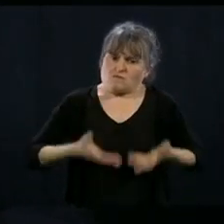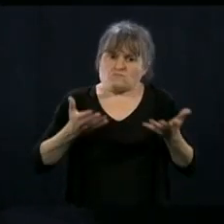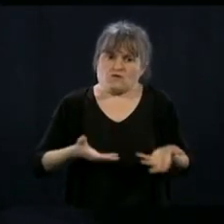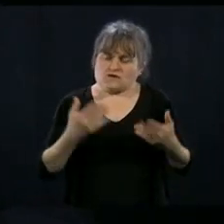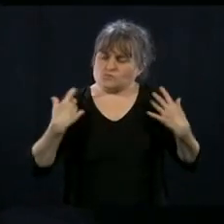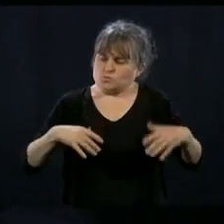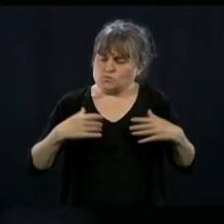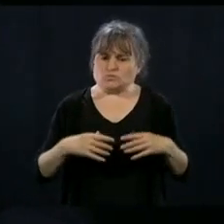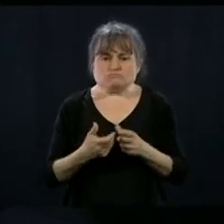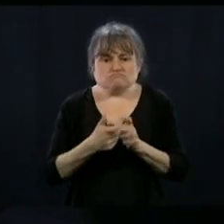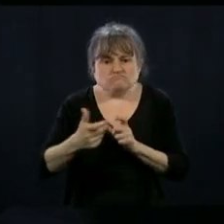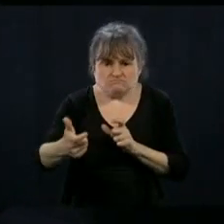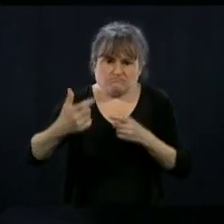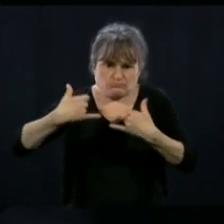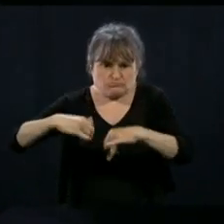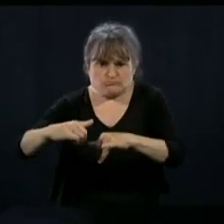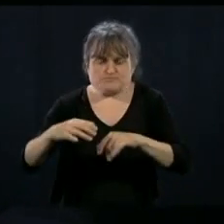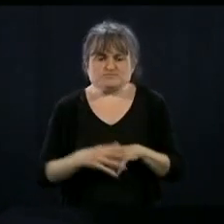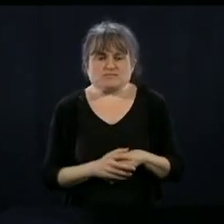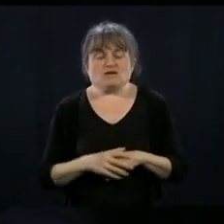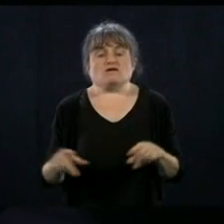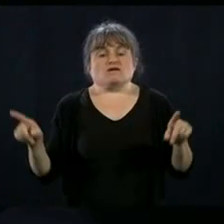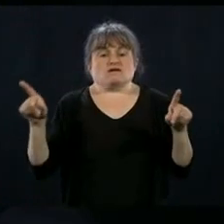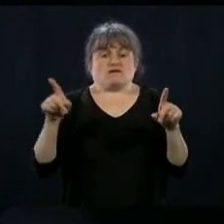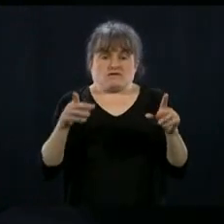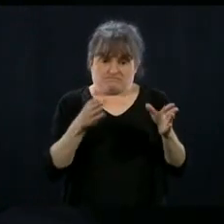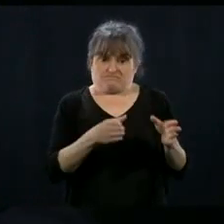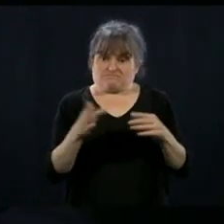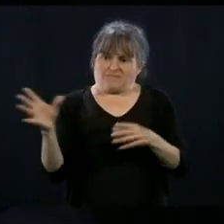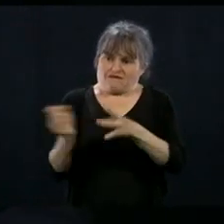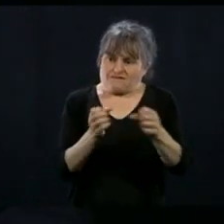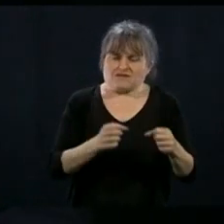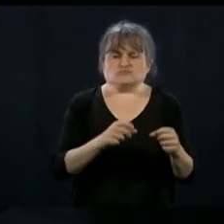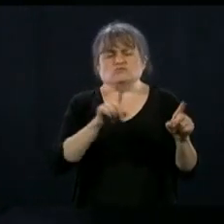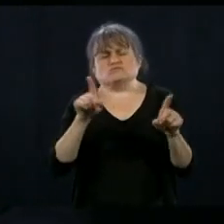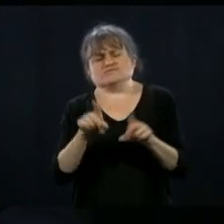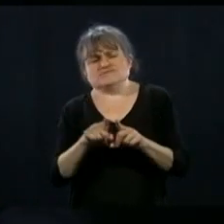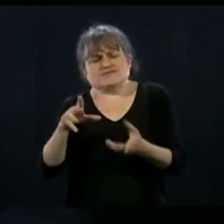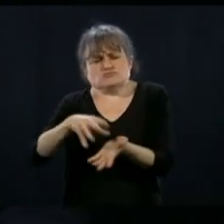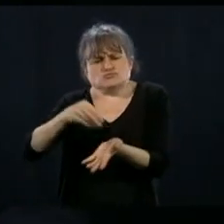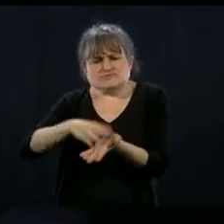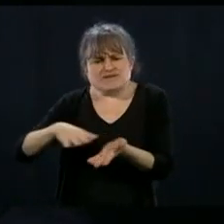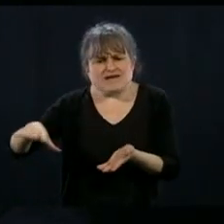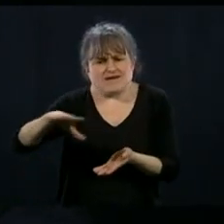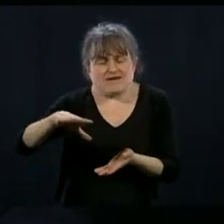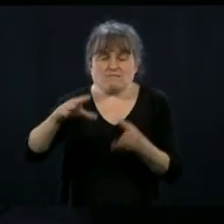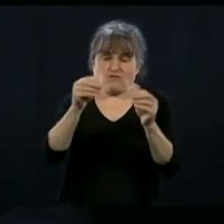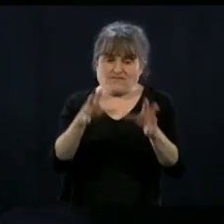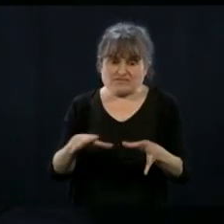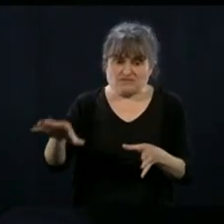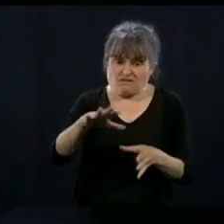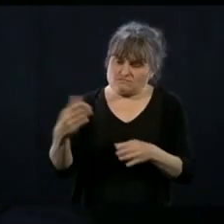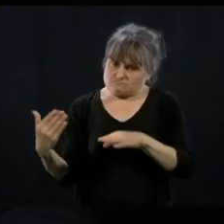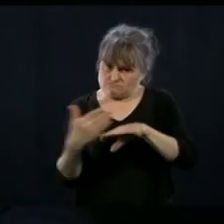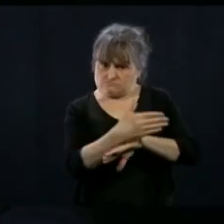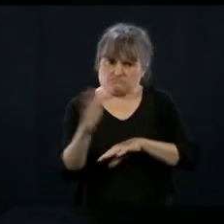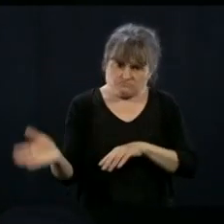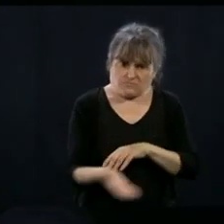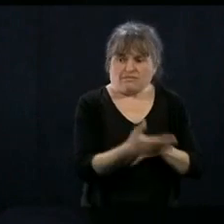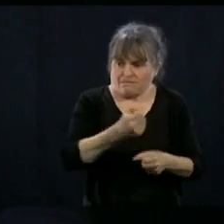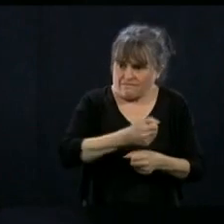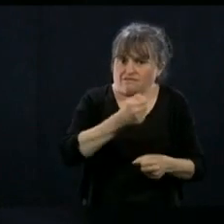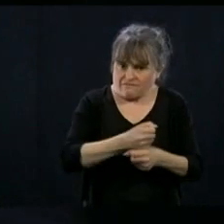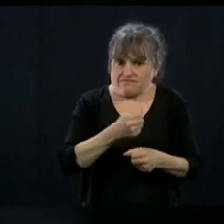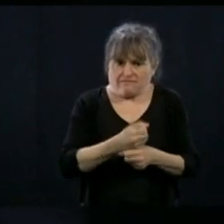term. We also have 1,200 students and teachers who are in our establishments